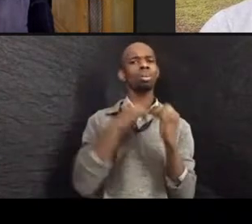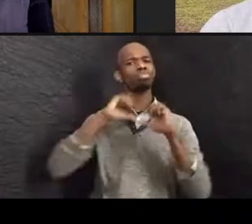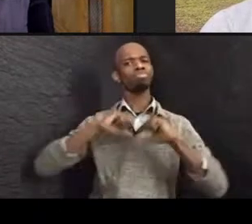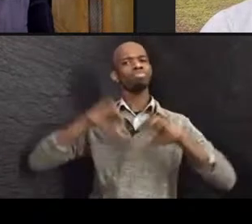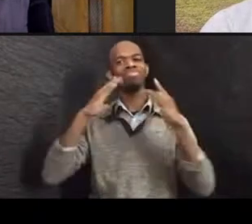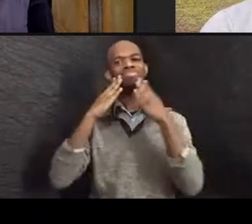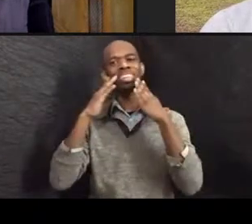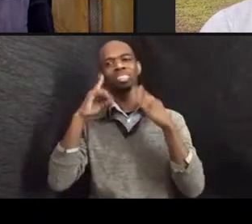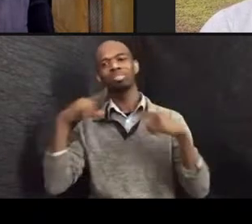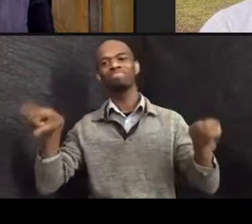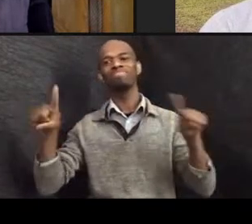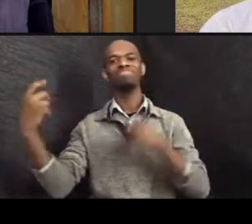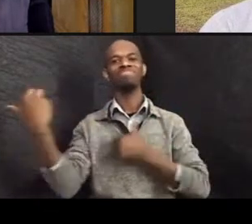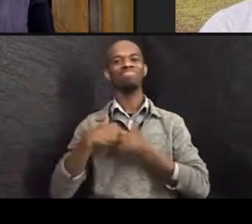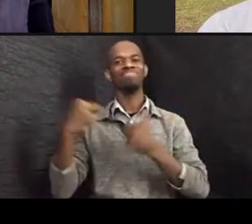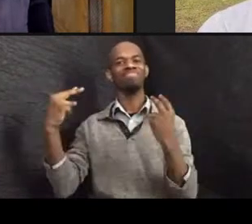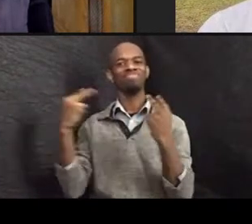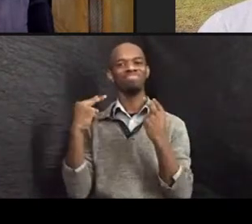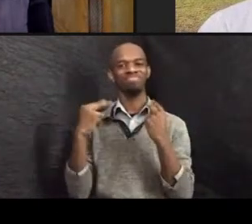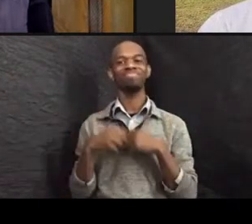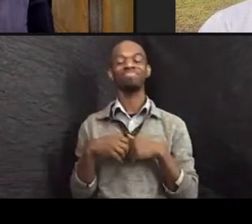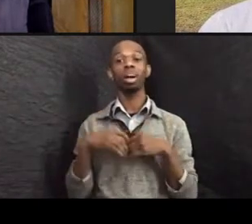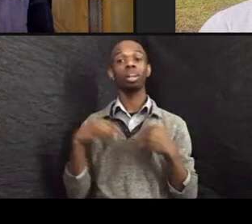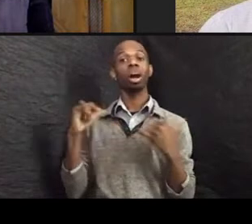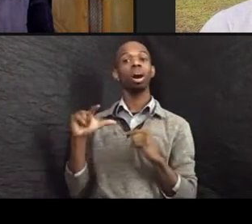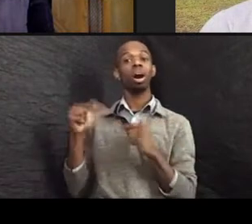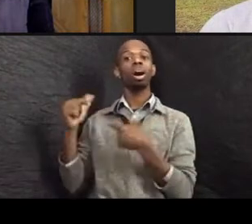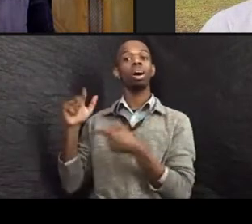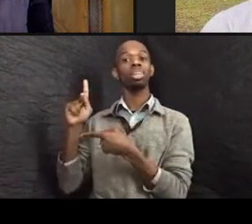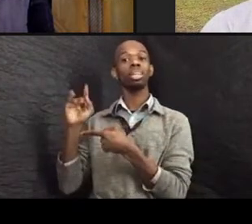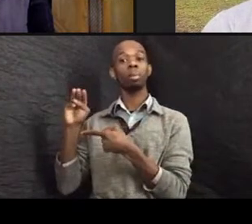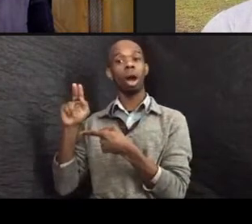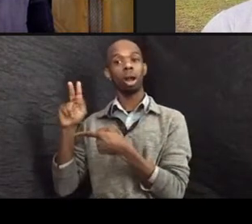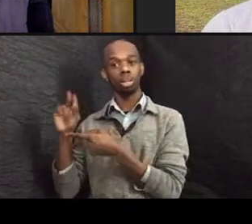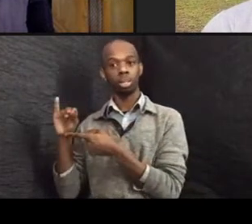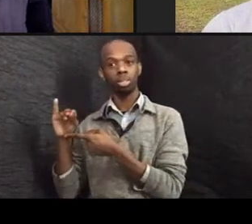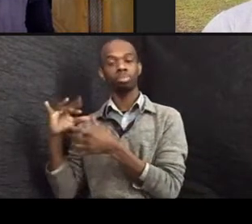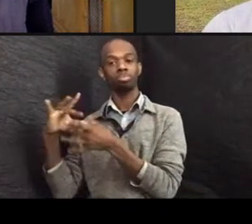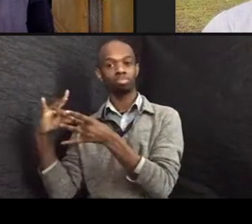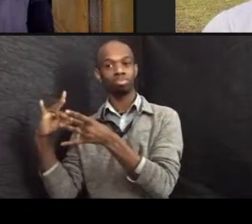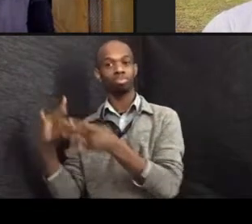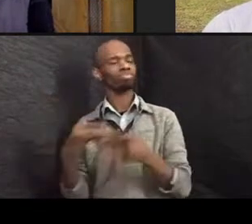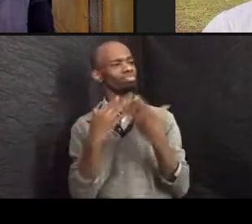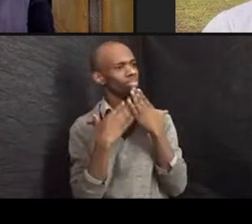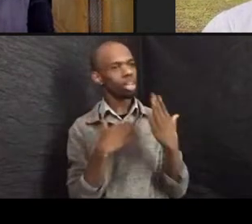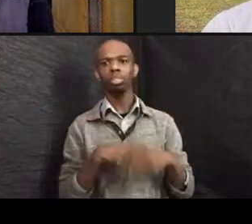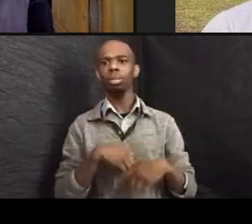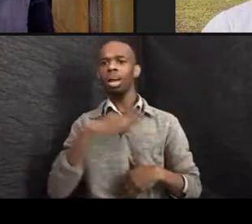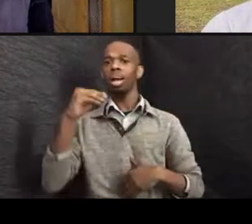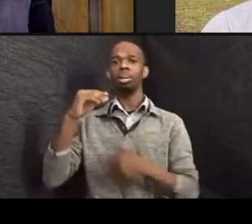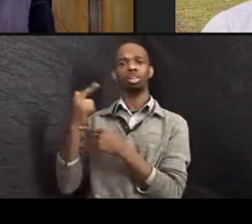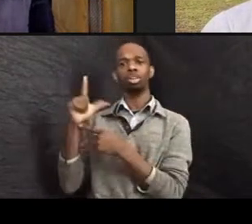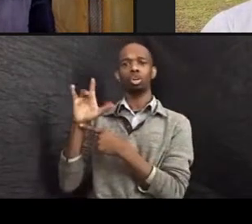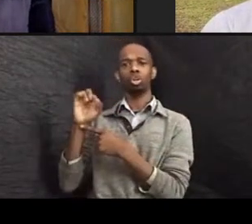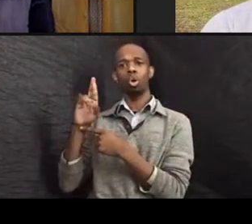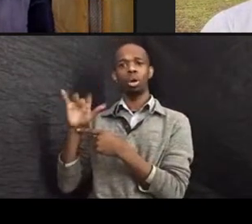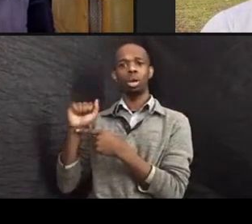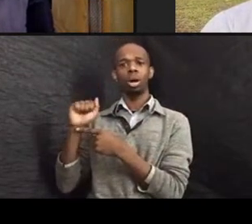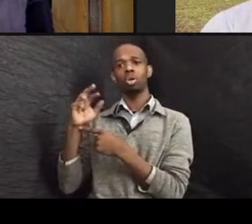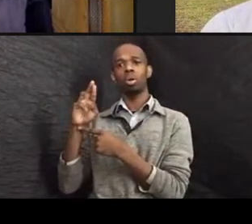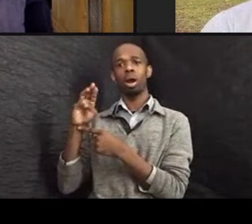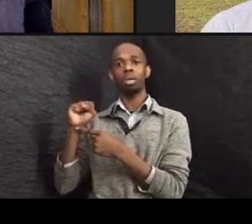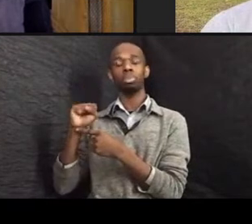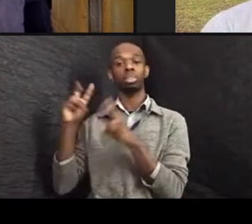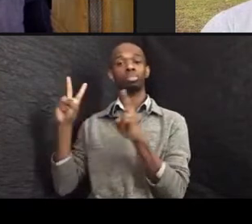over to Kimani. Thank you, Charmaine. Yes, and in the words of Gloria Grimes, delicious,